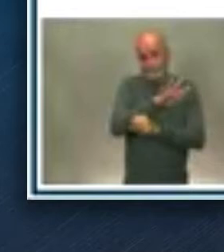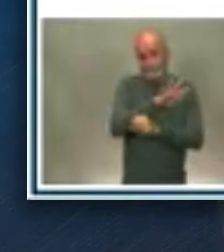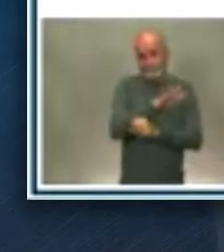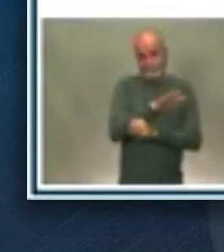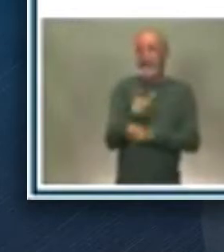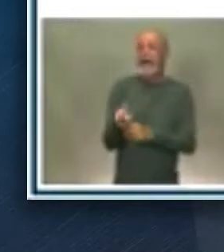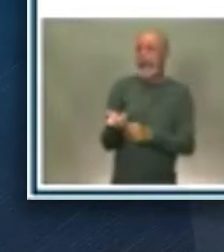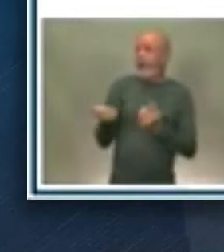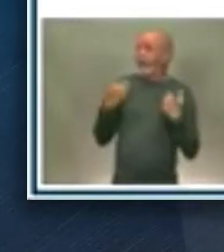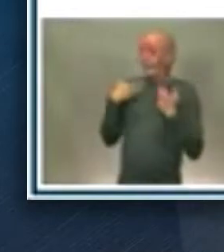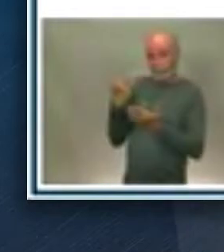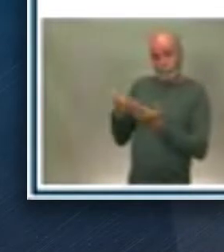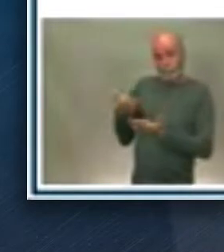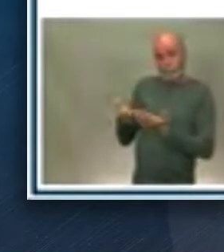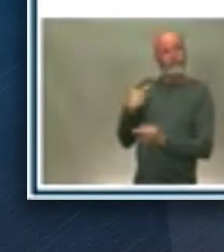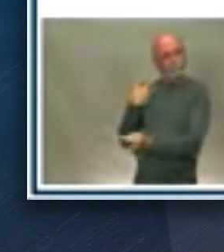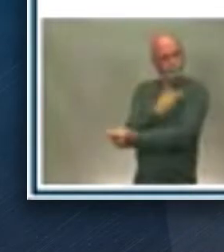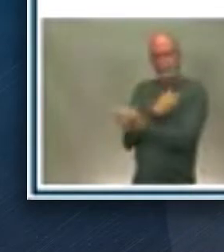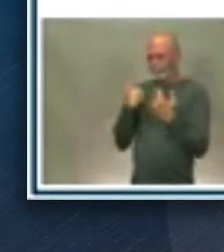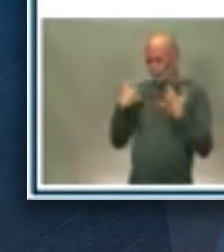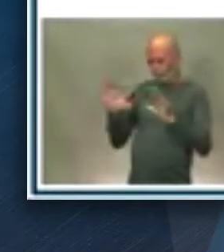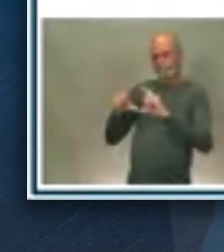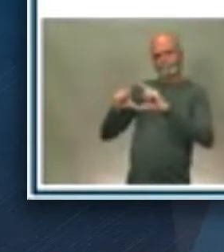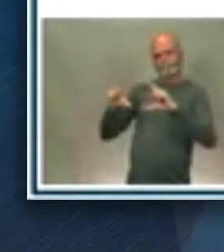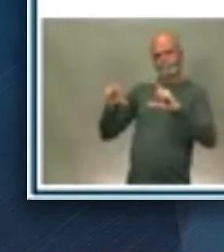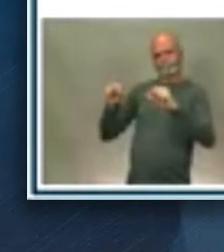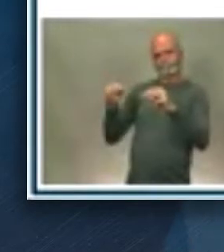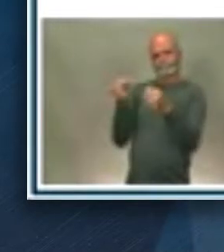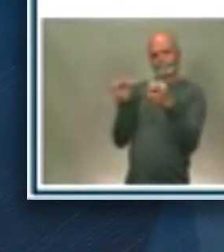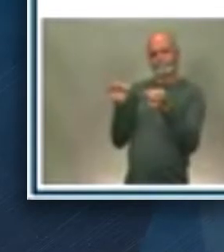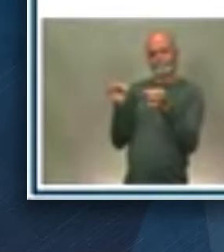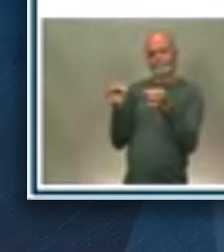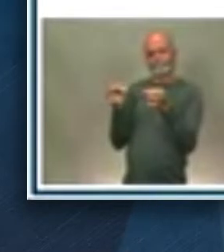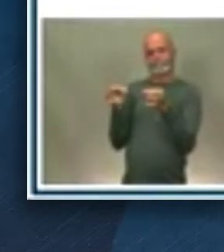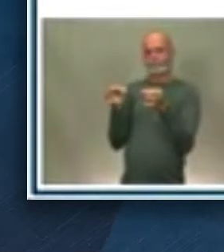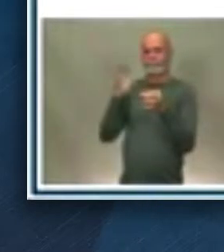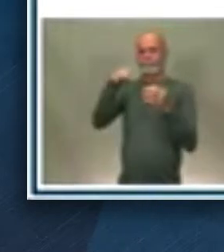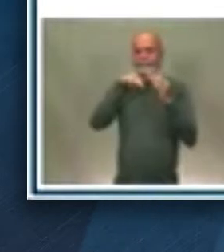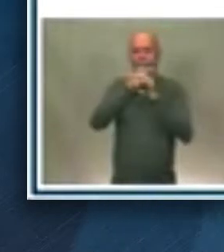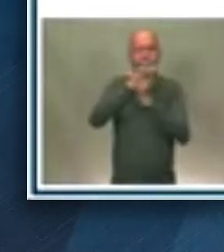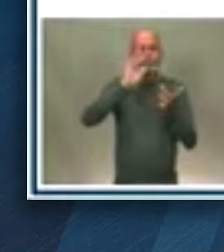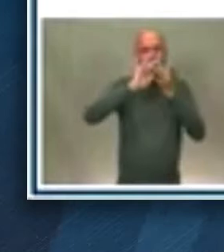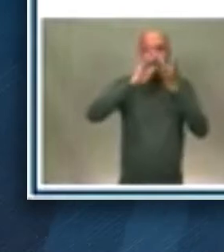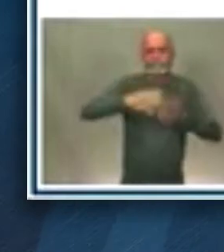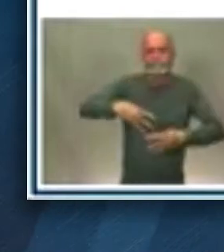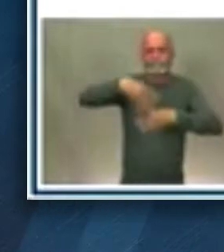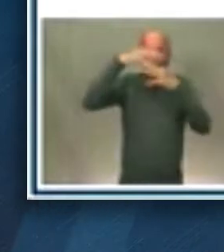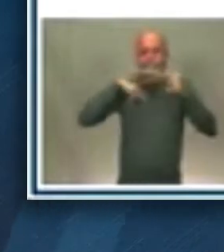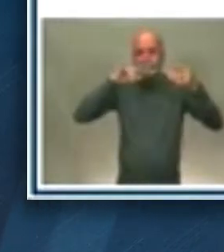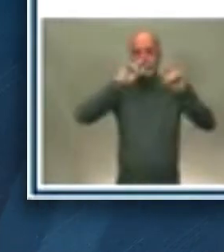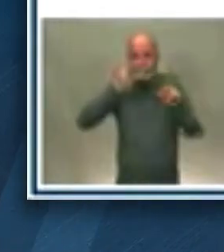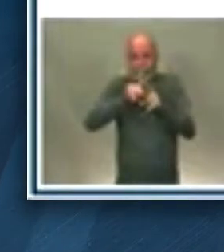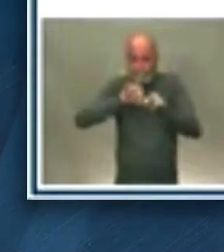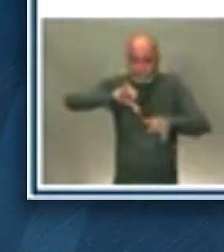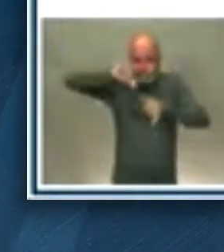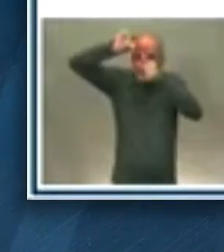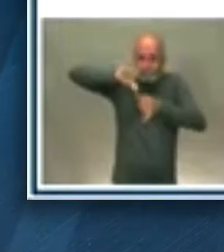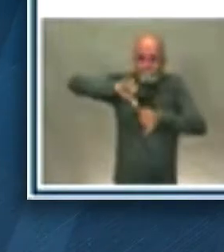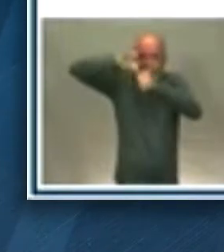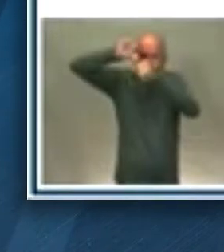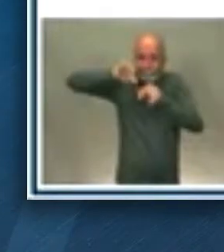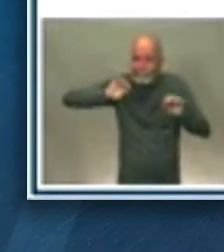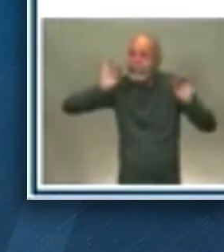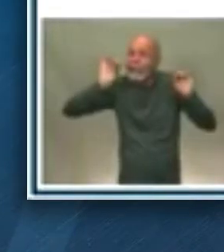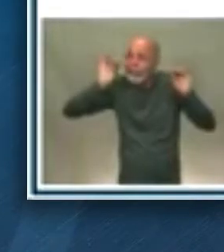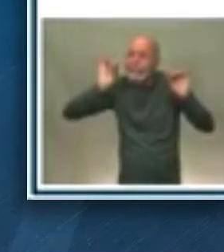of vaccination, but it's a little bit cumbersome for them to get. They have to go to the website with their health card number and those things. So there's active work going on,